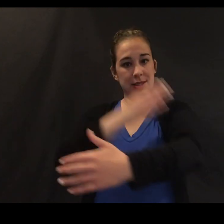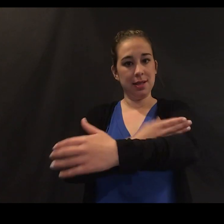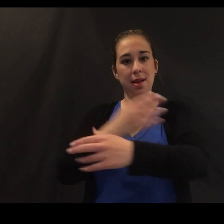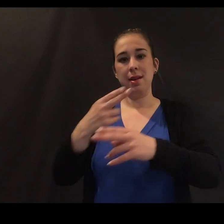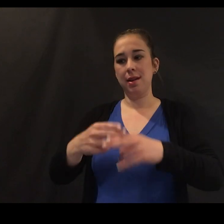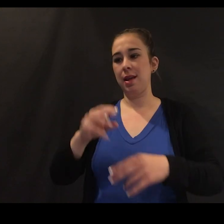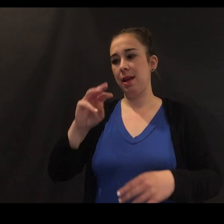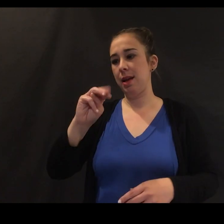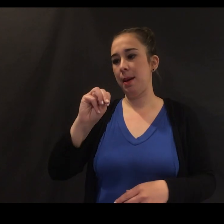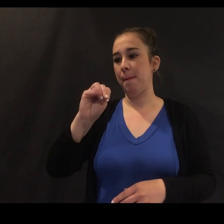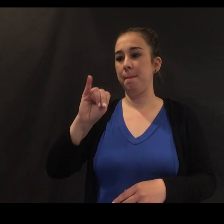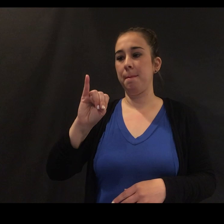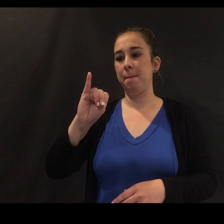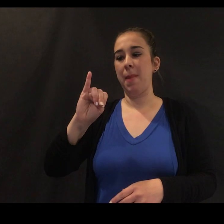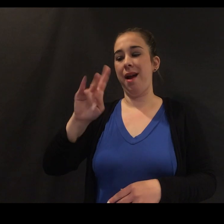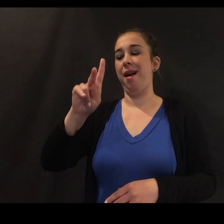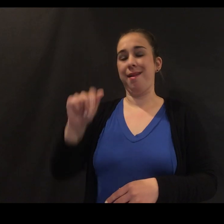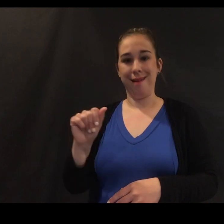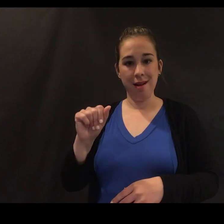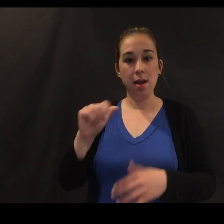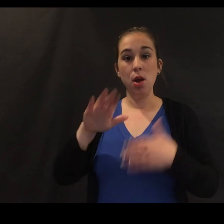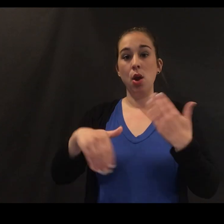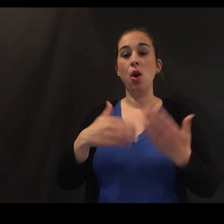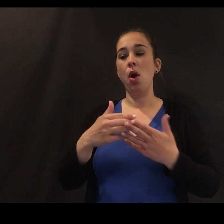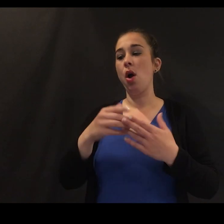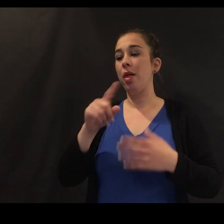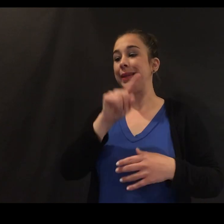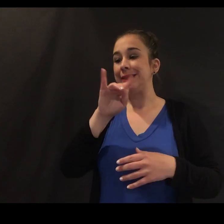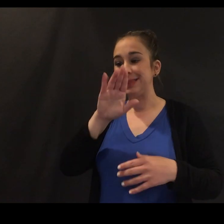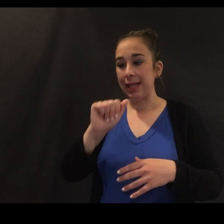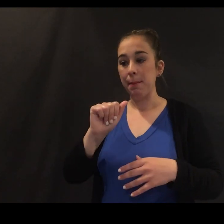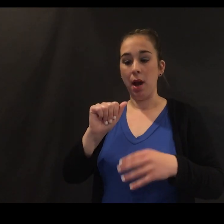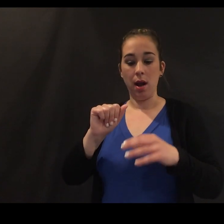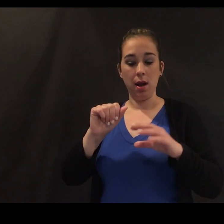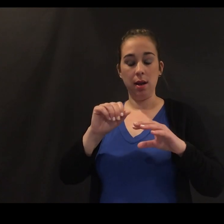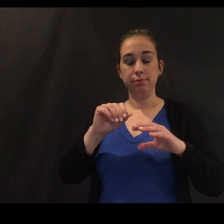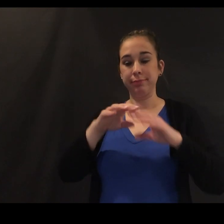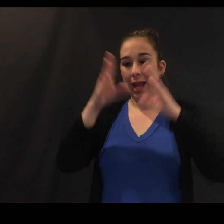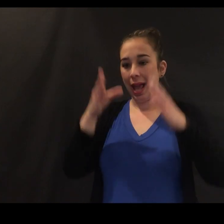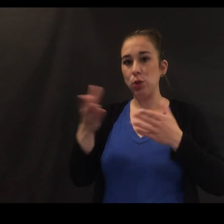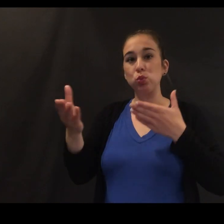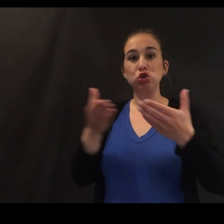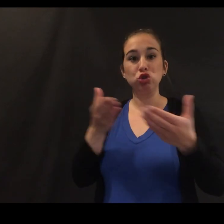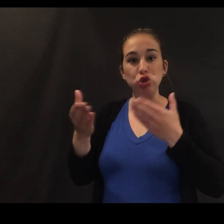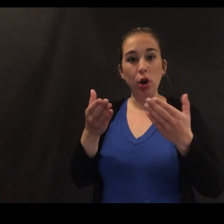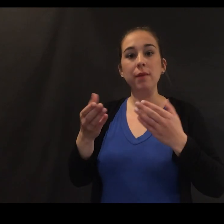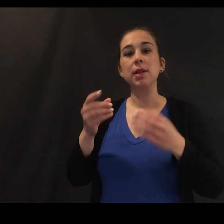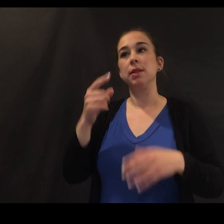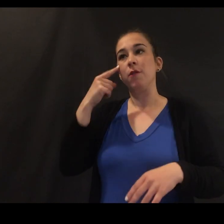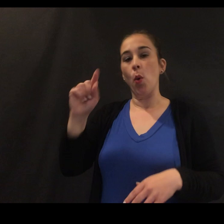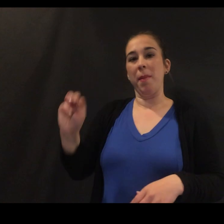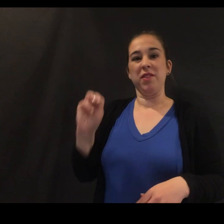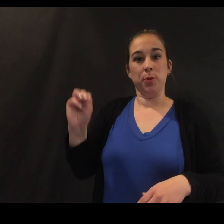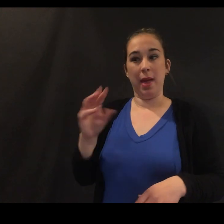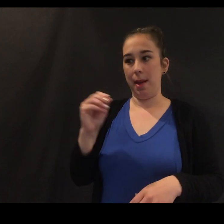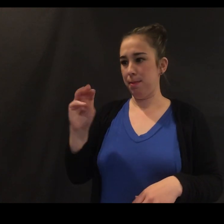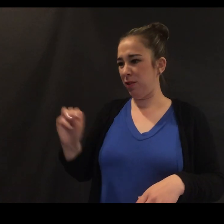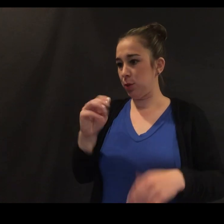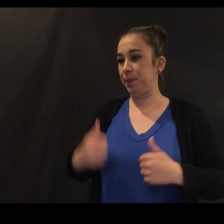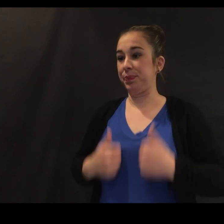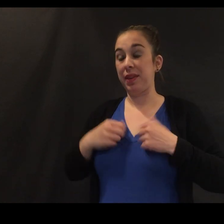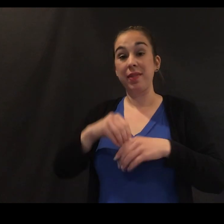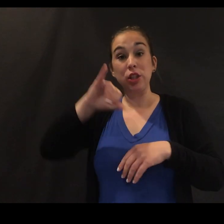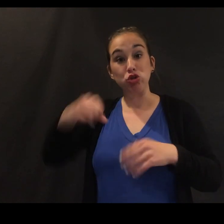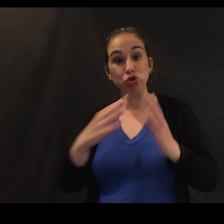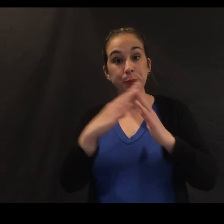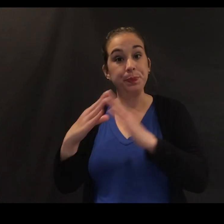Micah, and all the members of Ziba's family, Ziba's household, were servants of Mephibosheth. And Mephibosheth lived in Jerusalem because